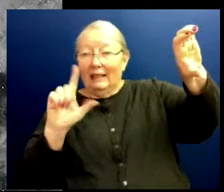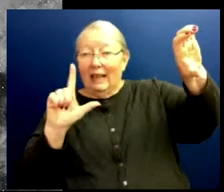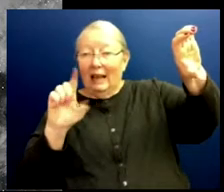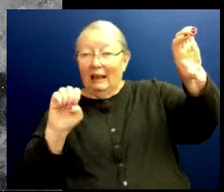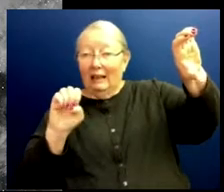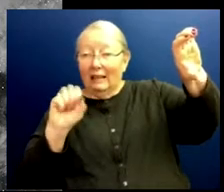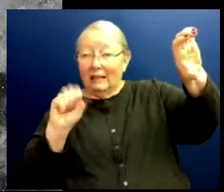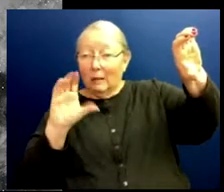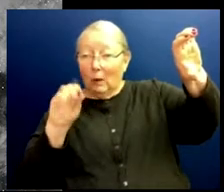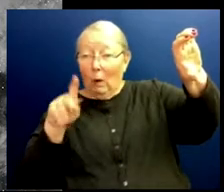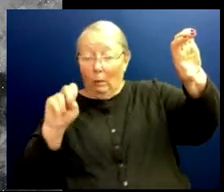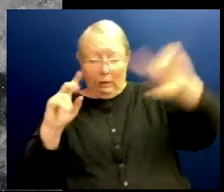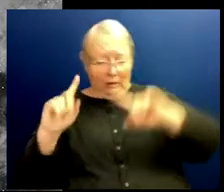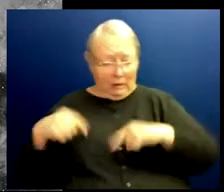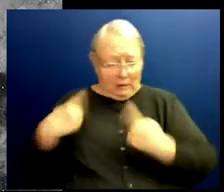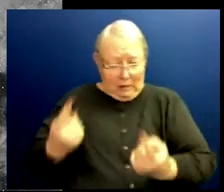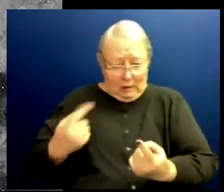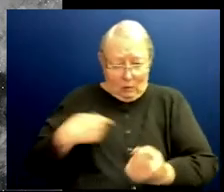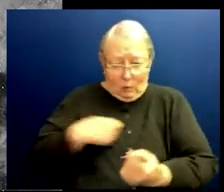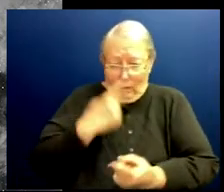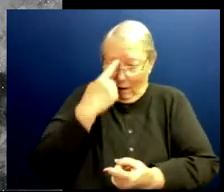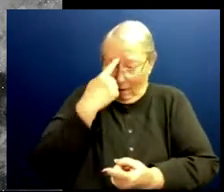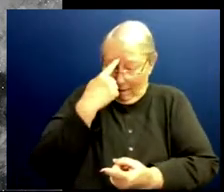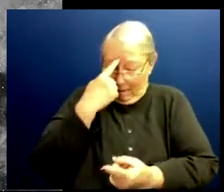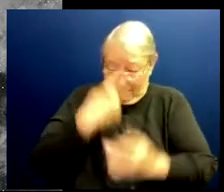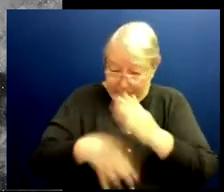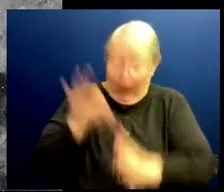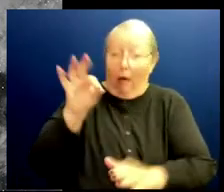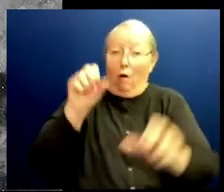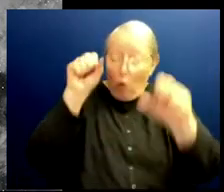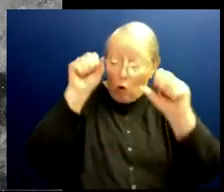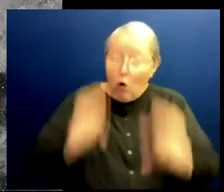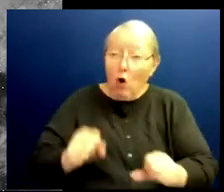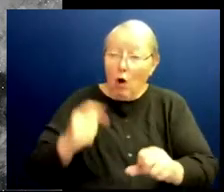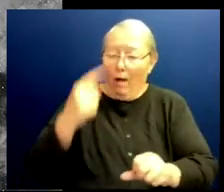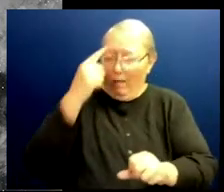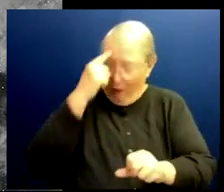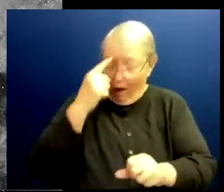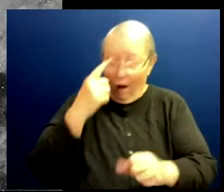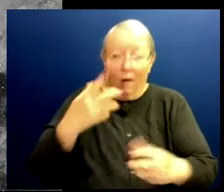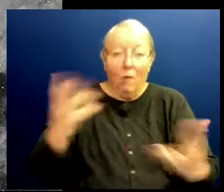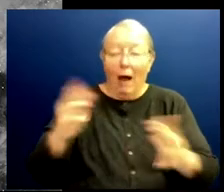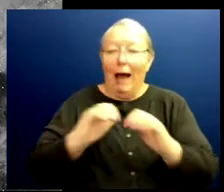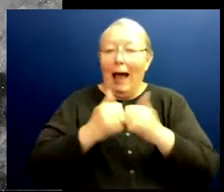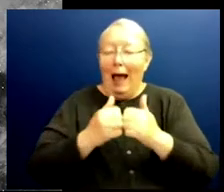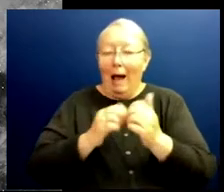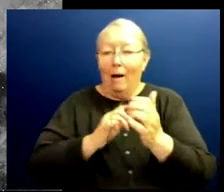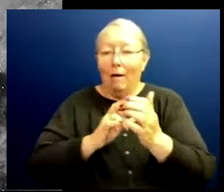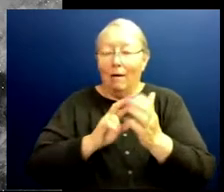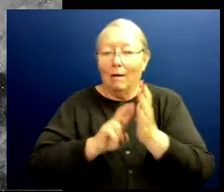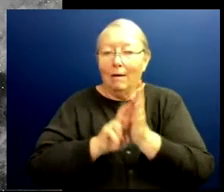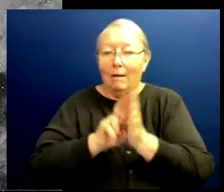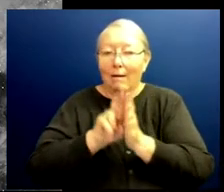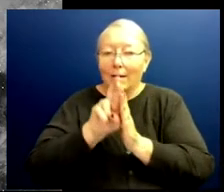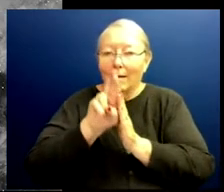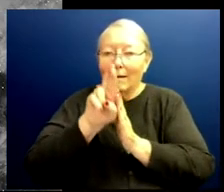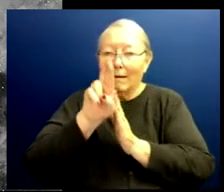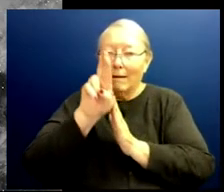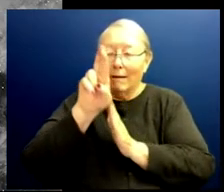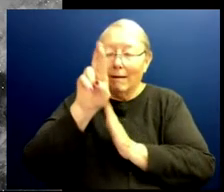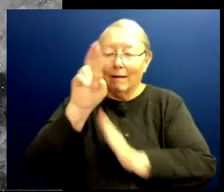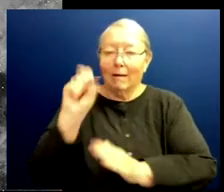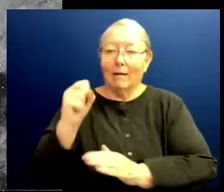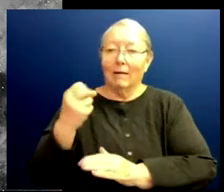so, with the inception of the space shuttle. So the fact is, when NASA announced the shuttle